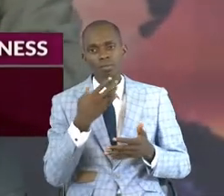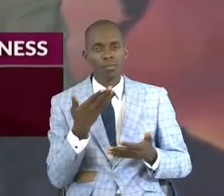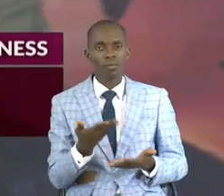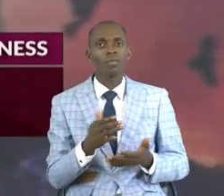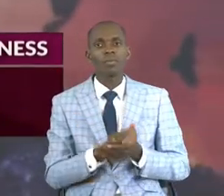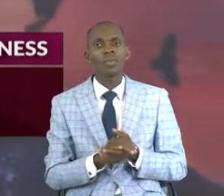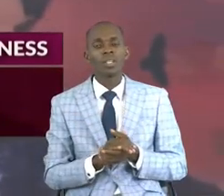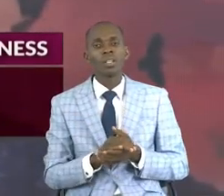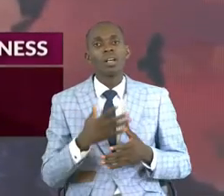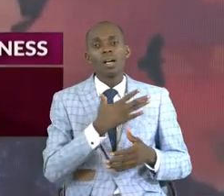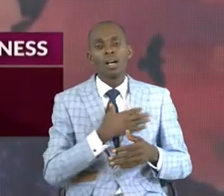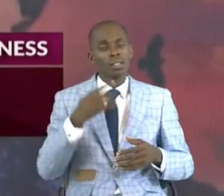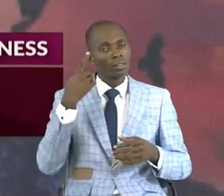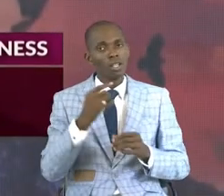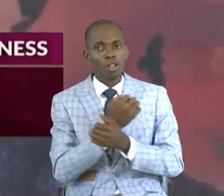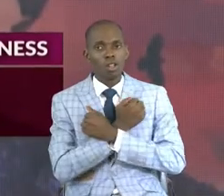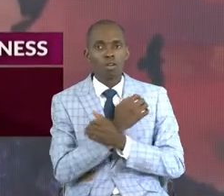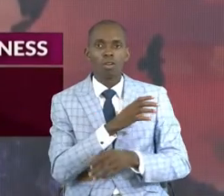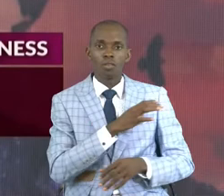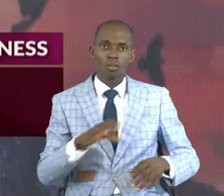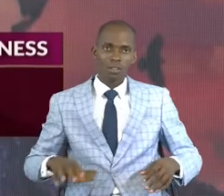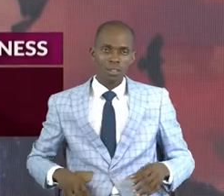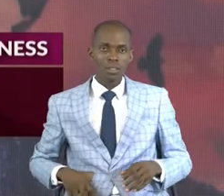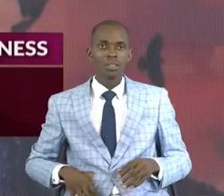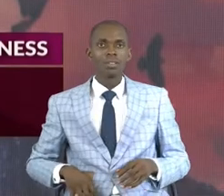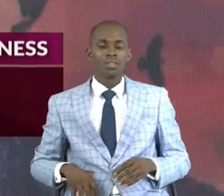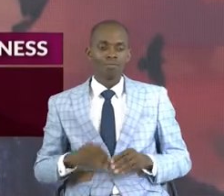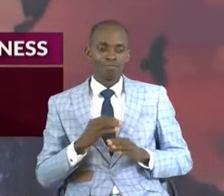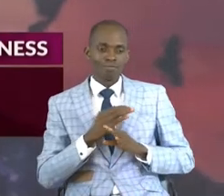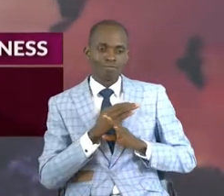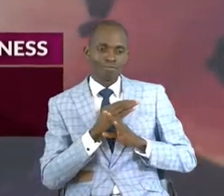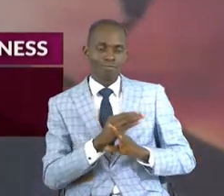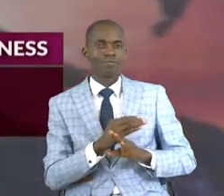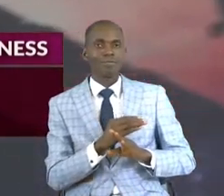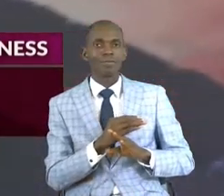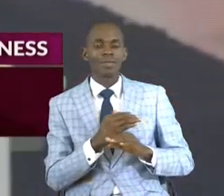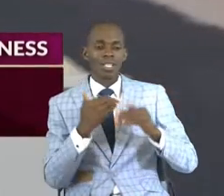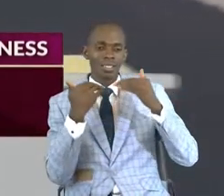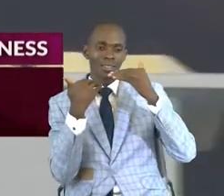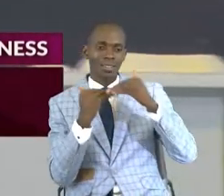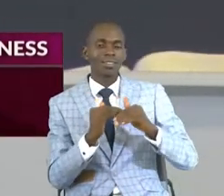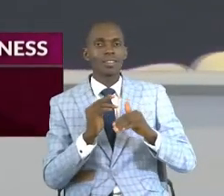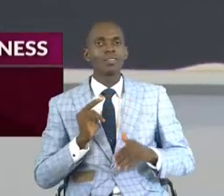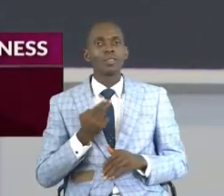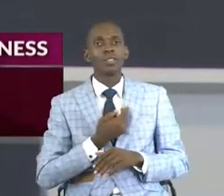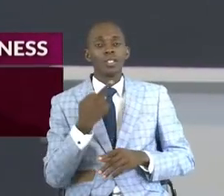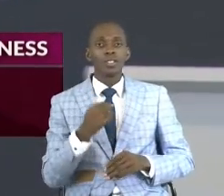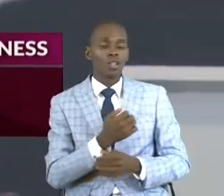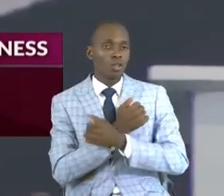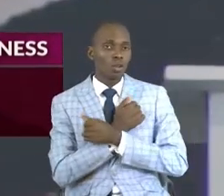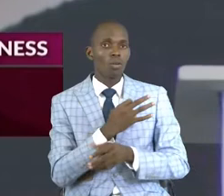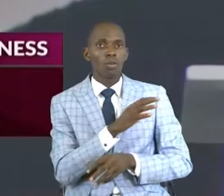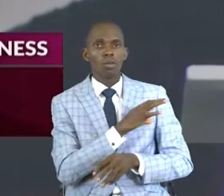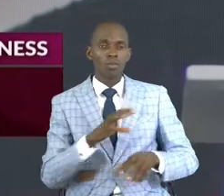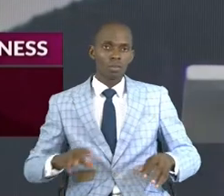love of Christ constraineth us. Anywhere we go now, the love of Christ